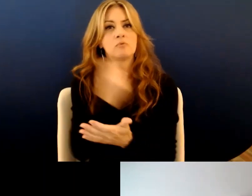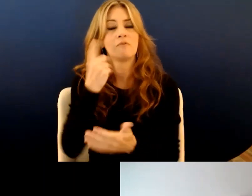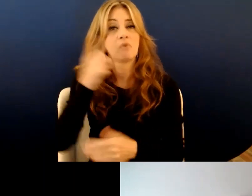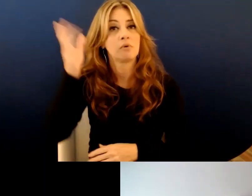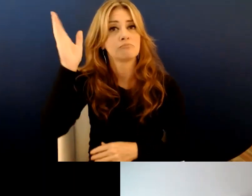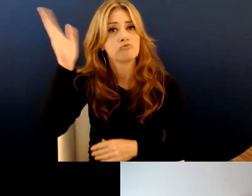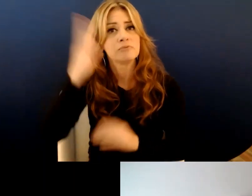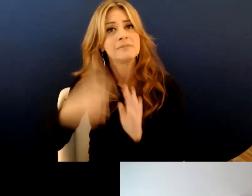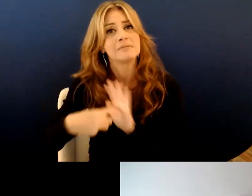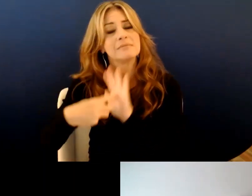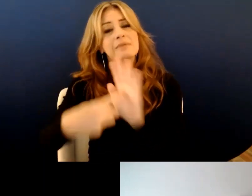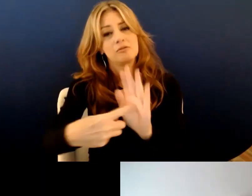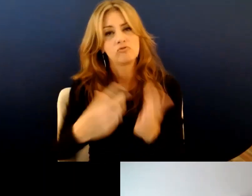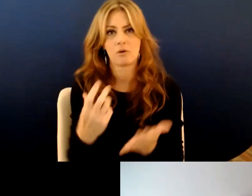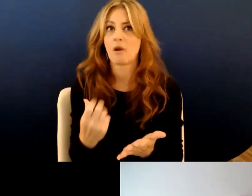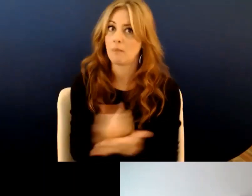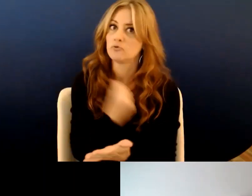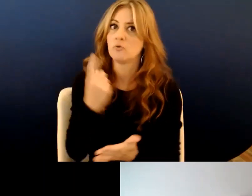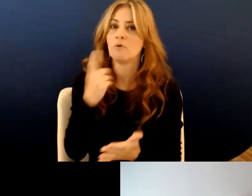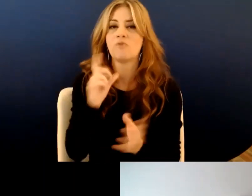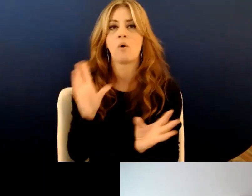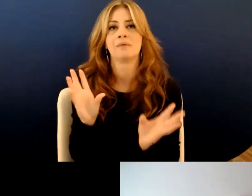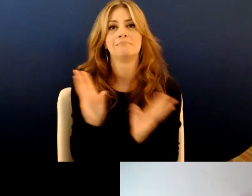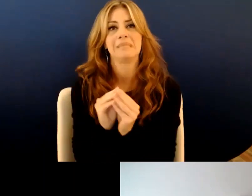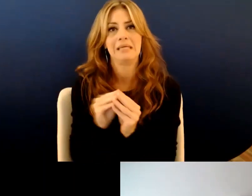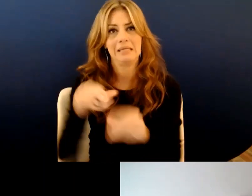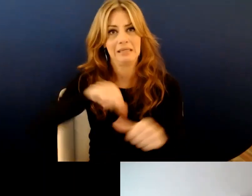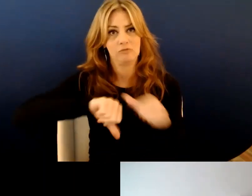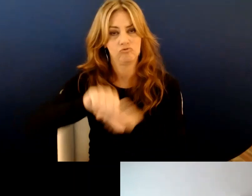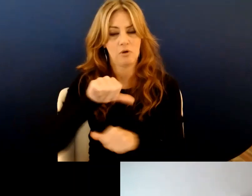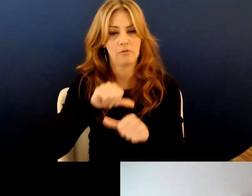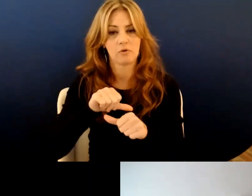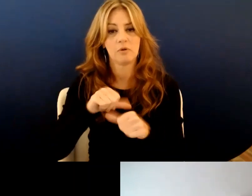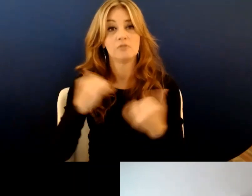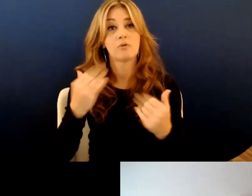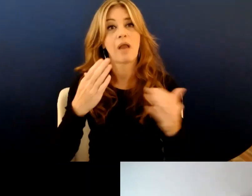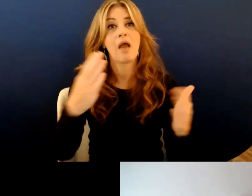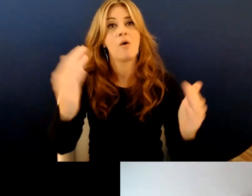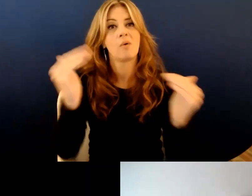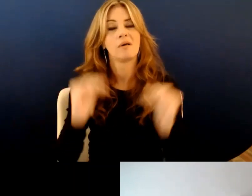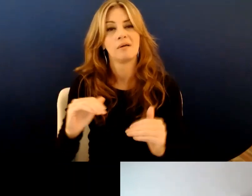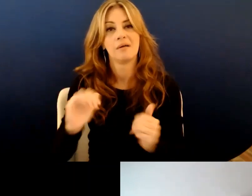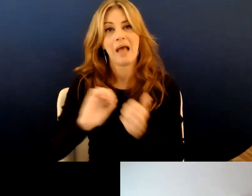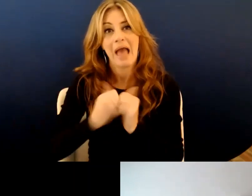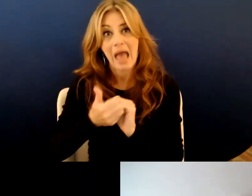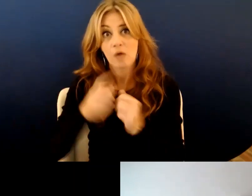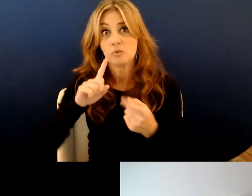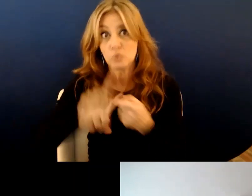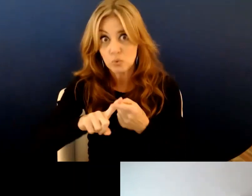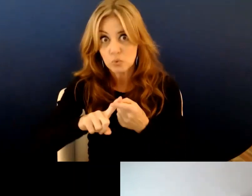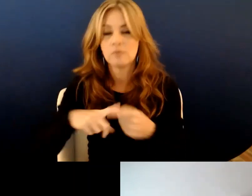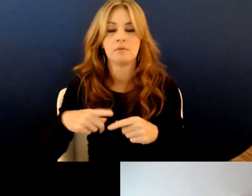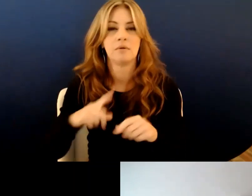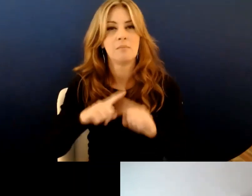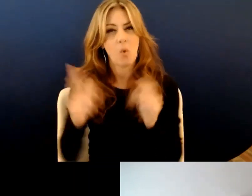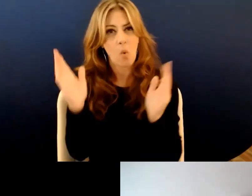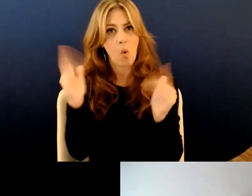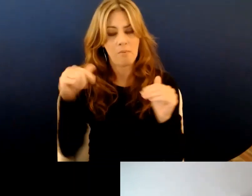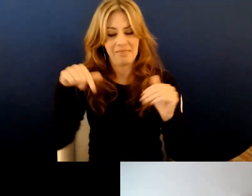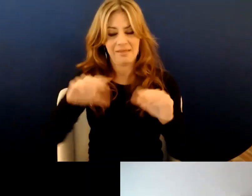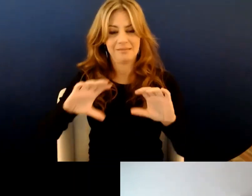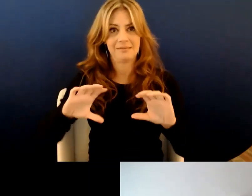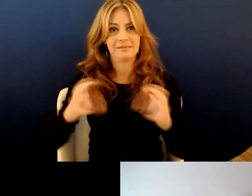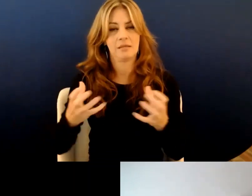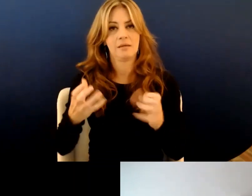an opportunity for meeting up. So we'll move to the how-tos, but this context, we hope, kind of